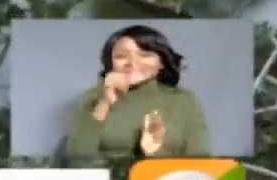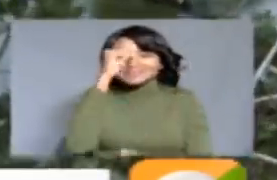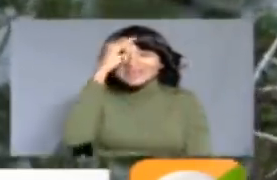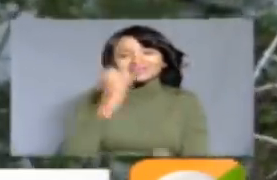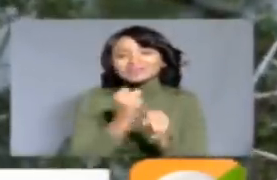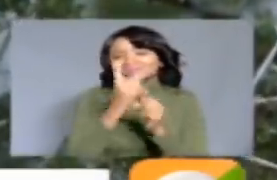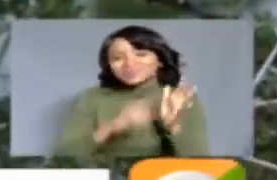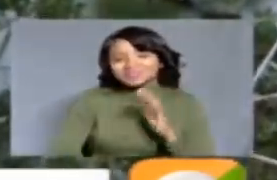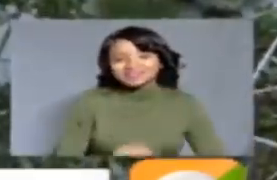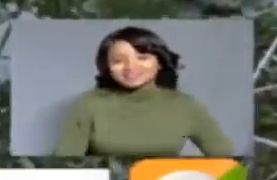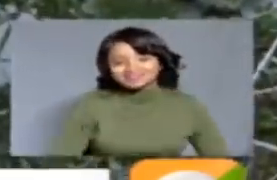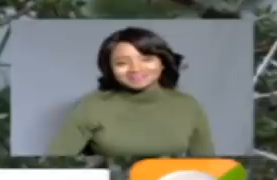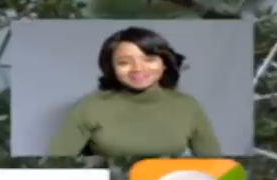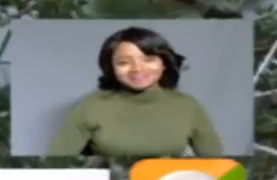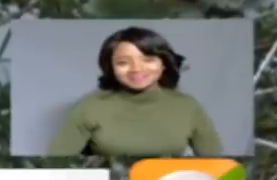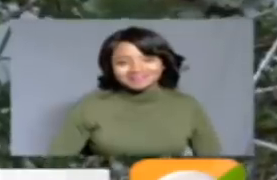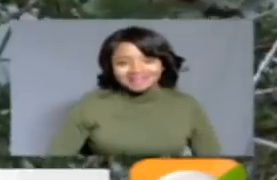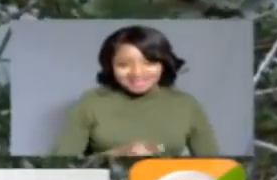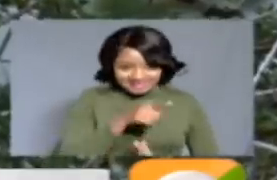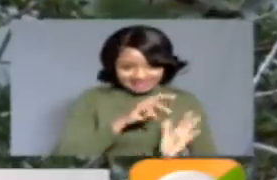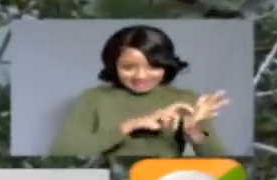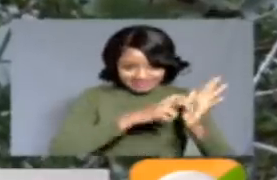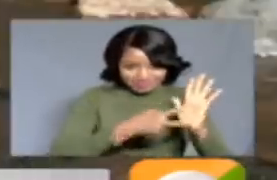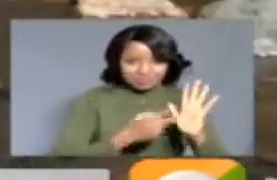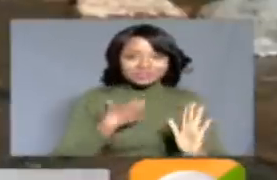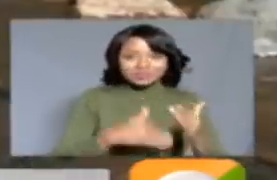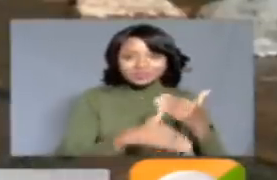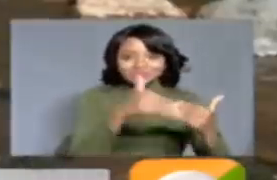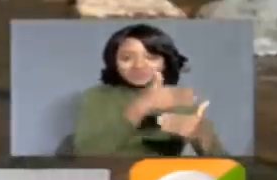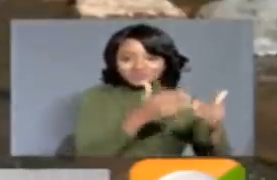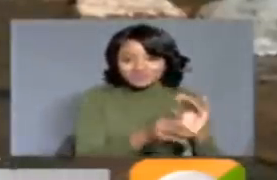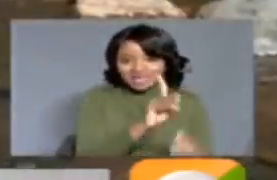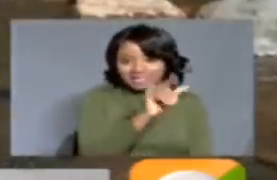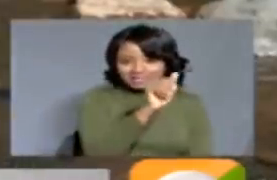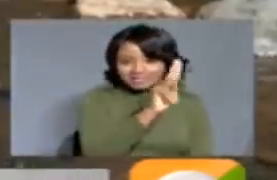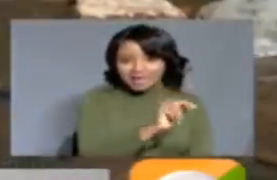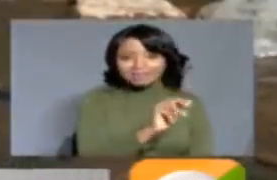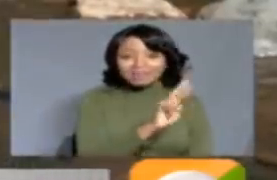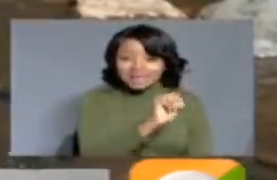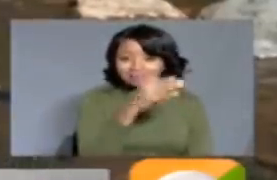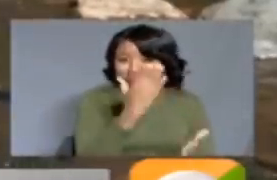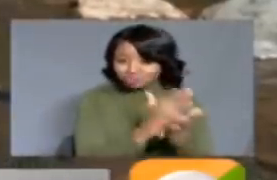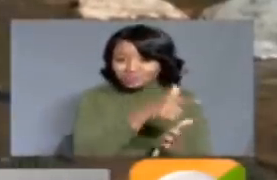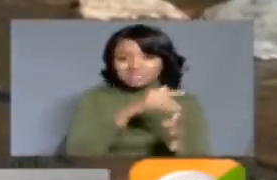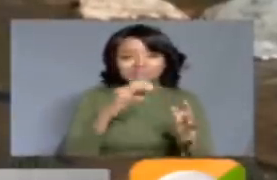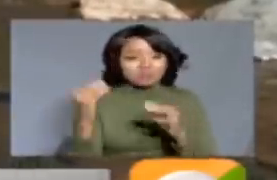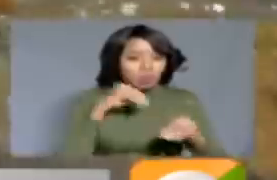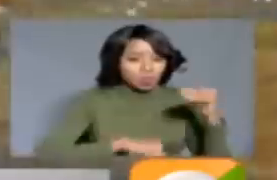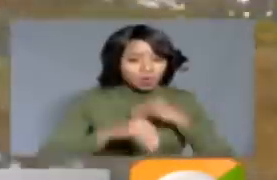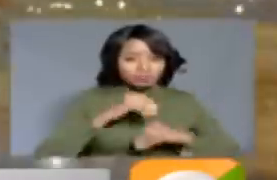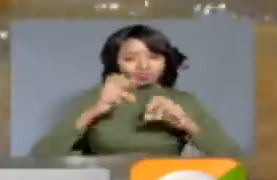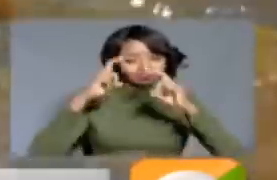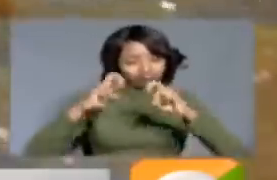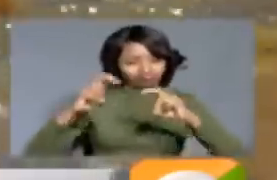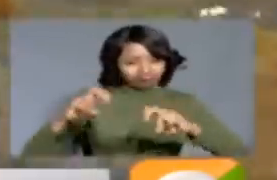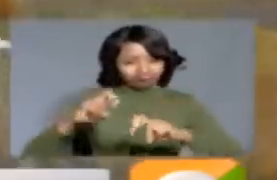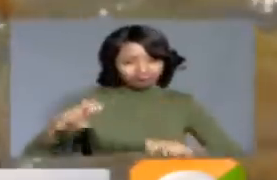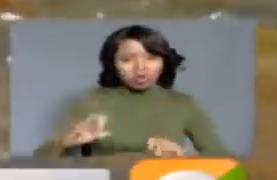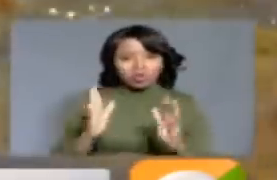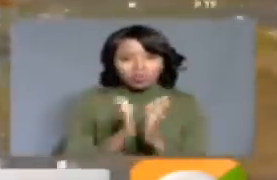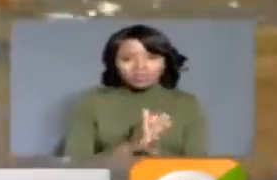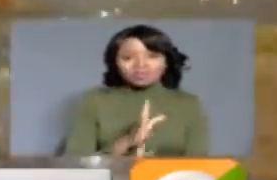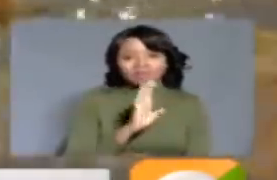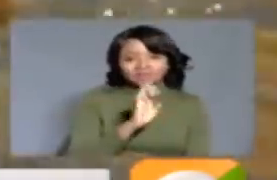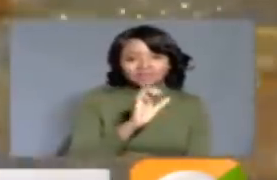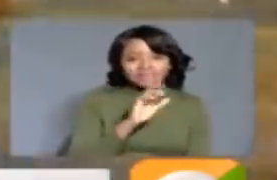The project to construct dams here and Arror is now a scandal that is a subject of investigations by the